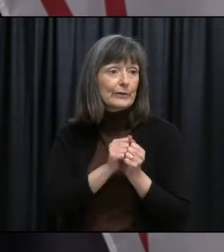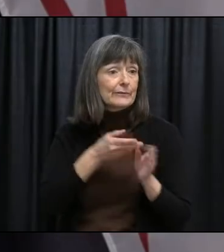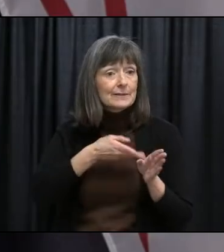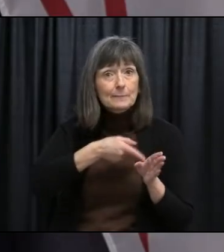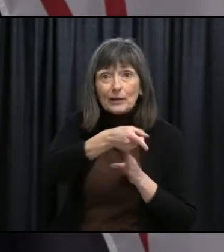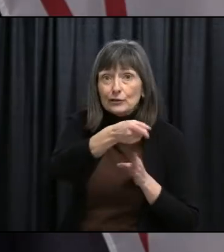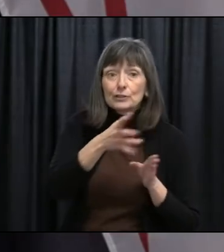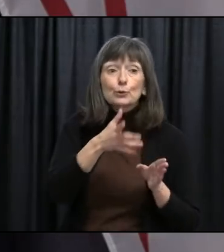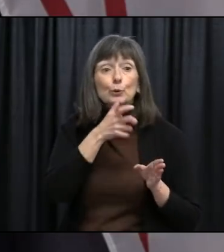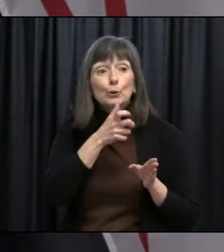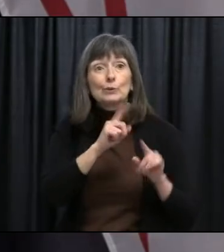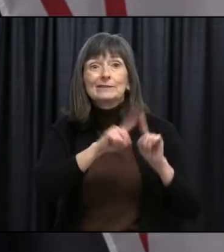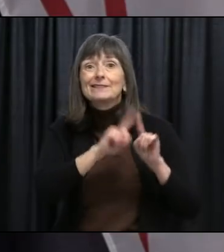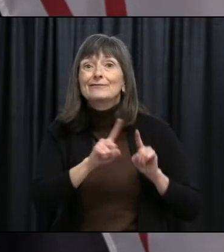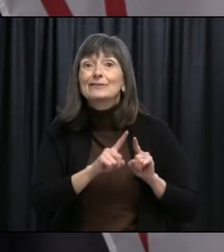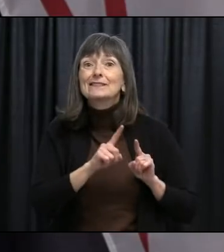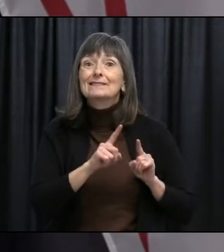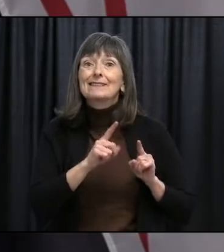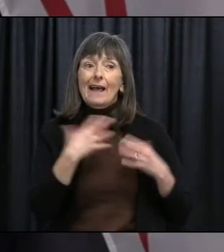fields, and